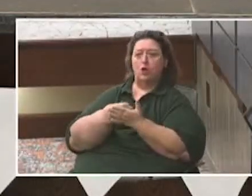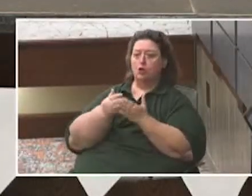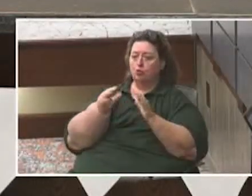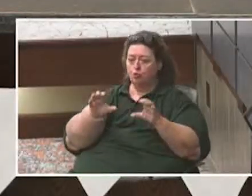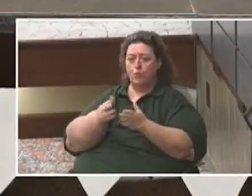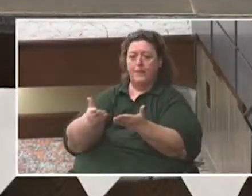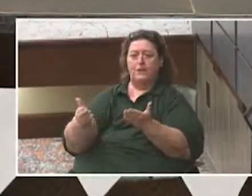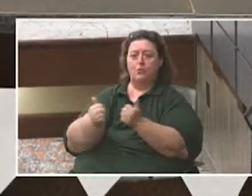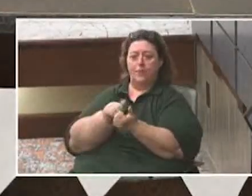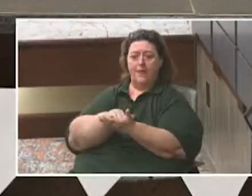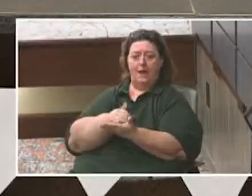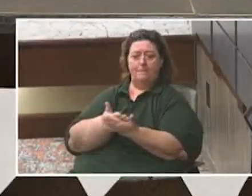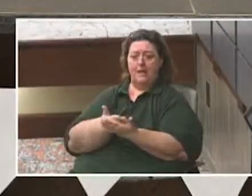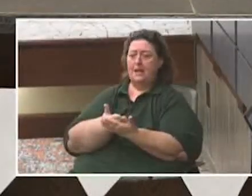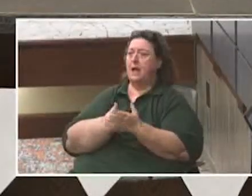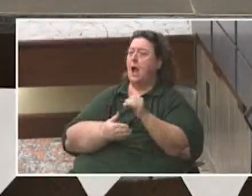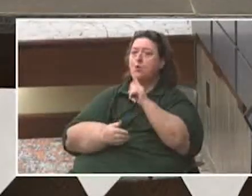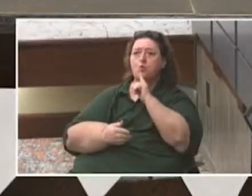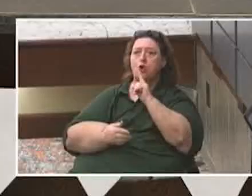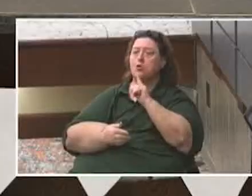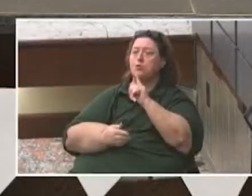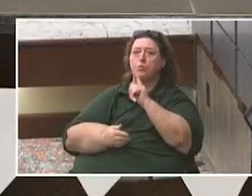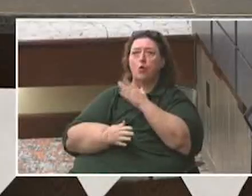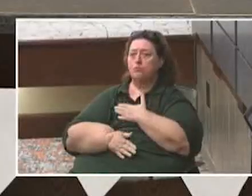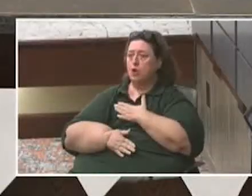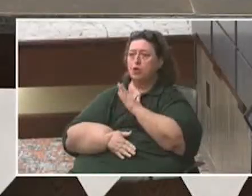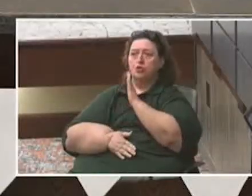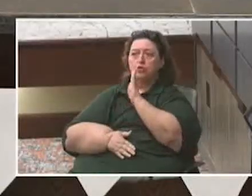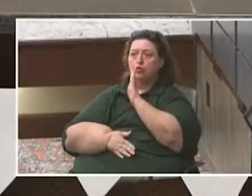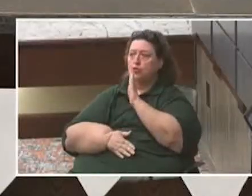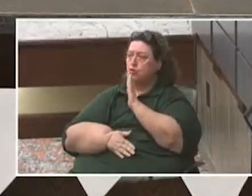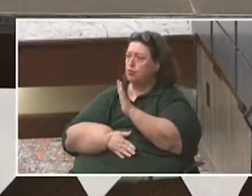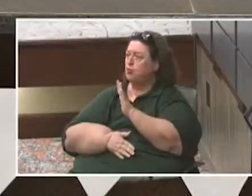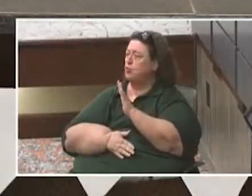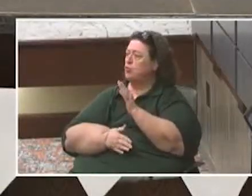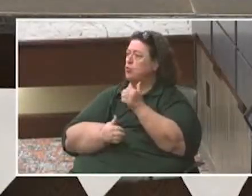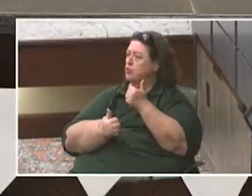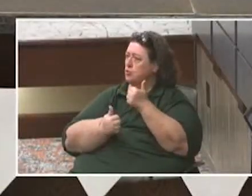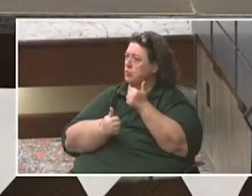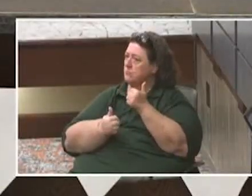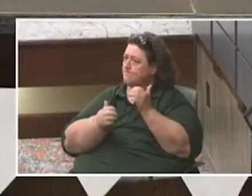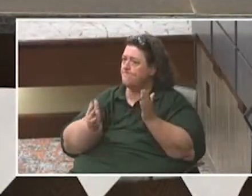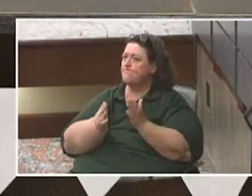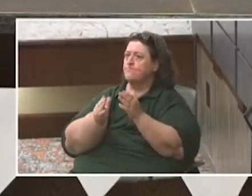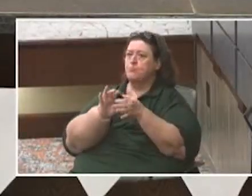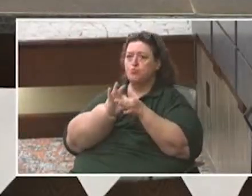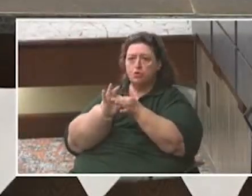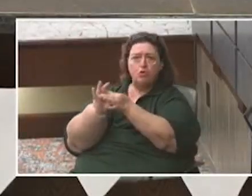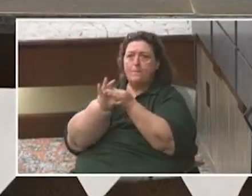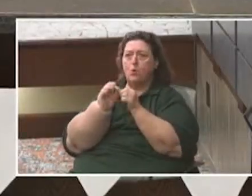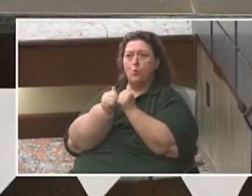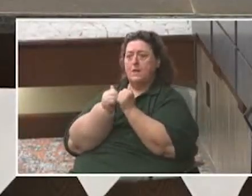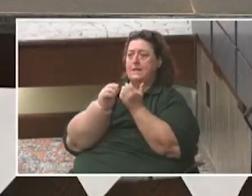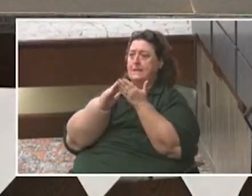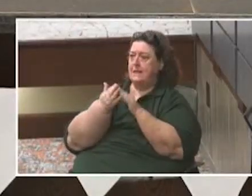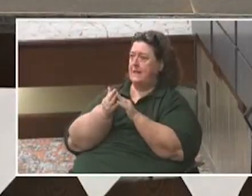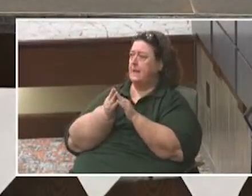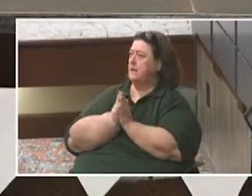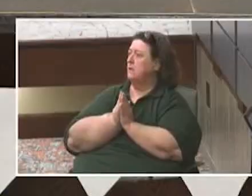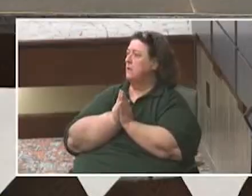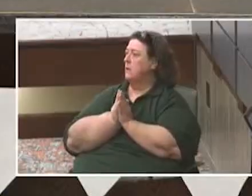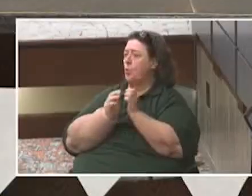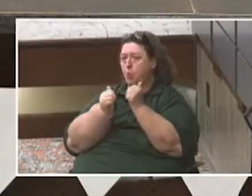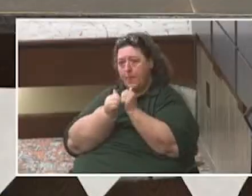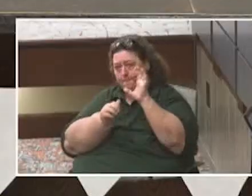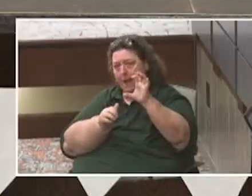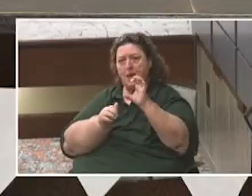And just in a greater scale, I appreciate the town and gown relationship that we have with that the city has with Baylor, and all the things that we're